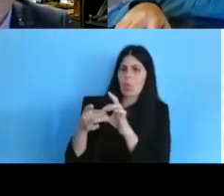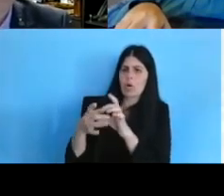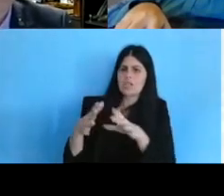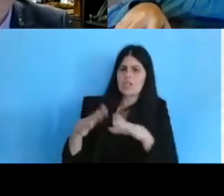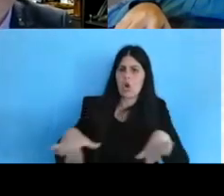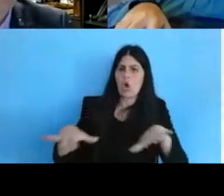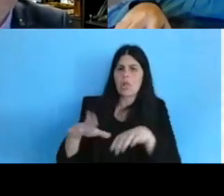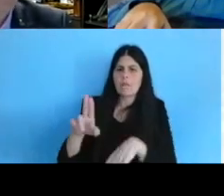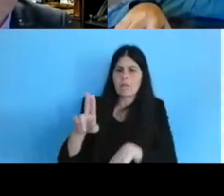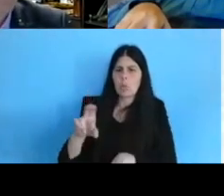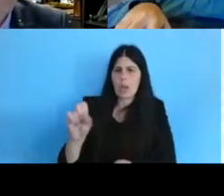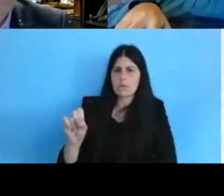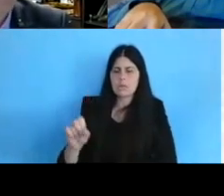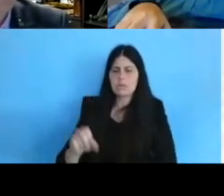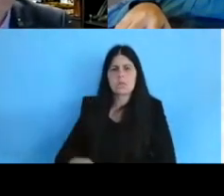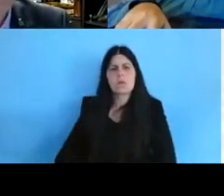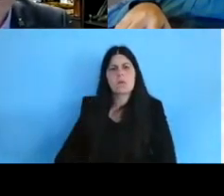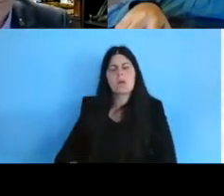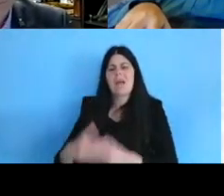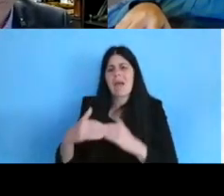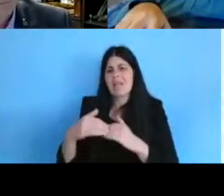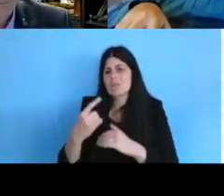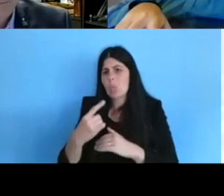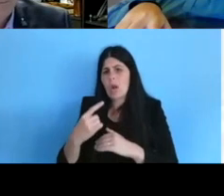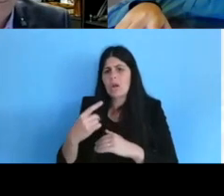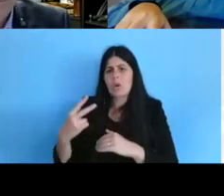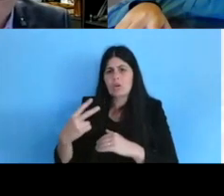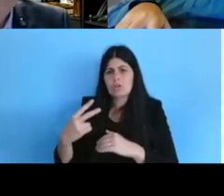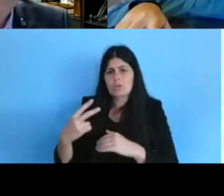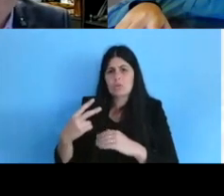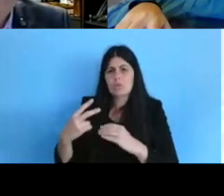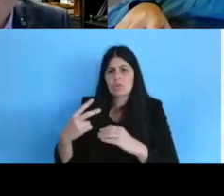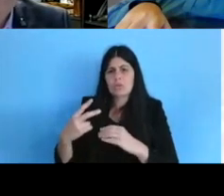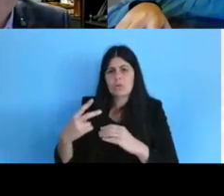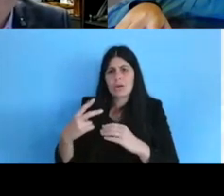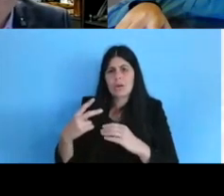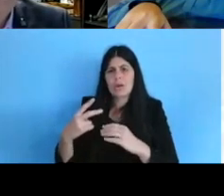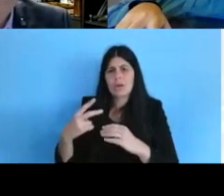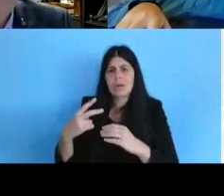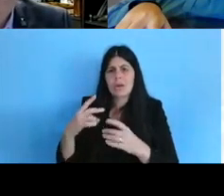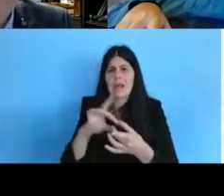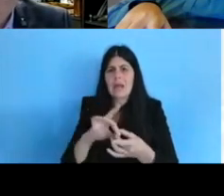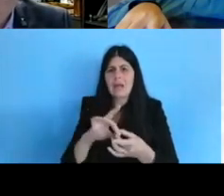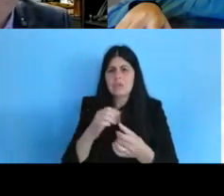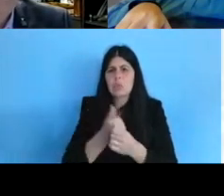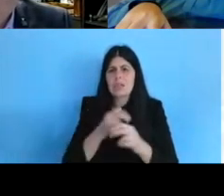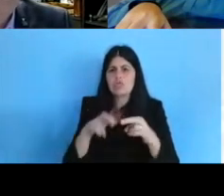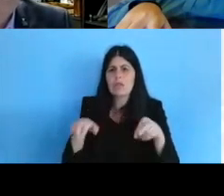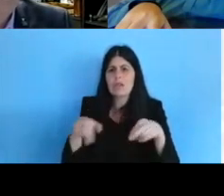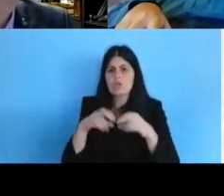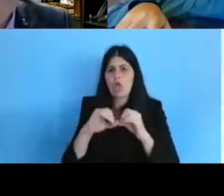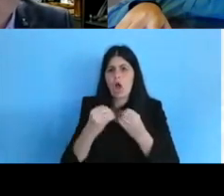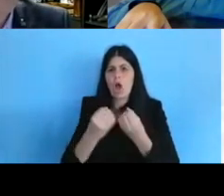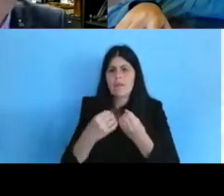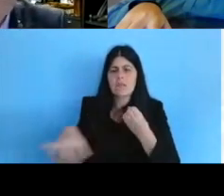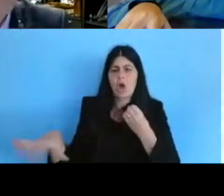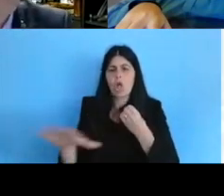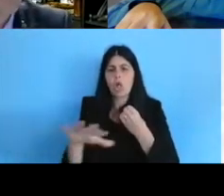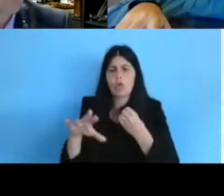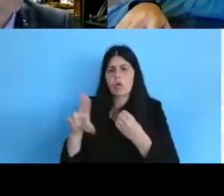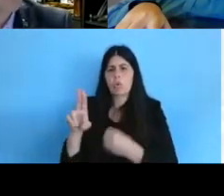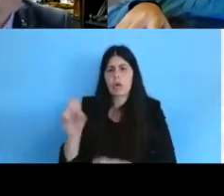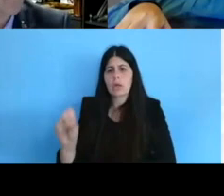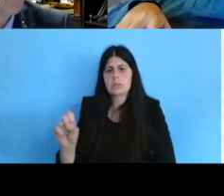attached, at least one or two attached to each regional office nationwide. And definitely my